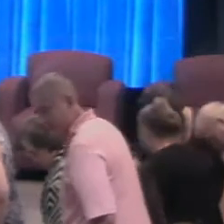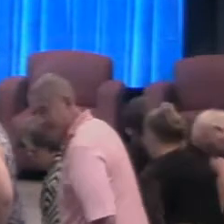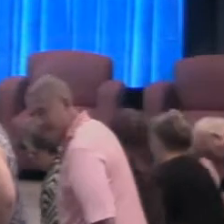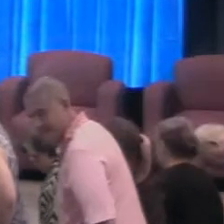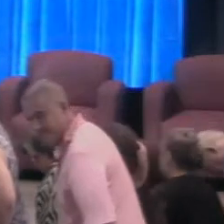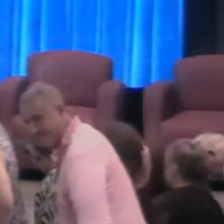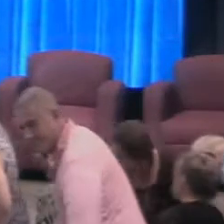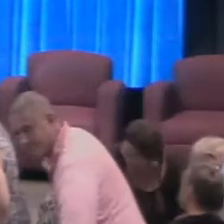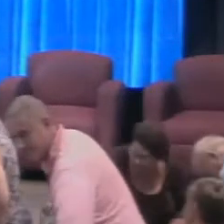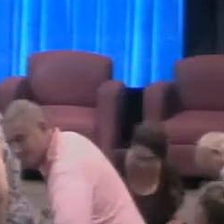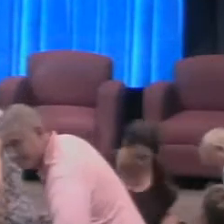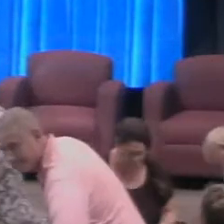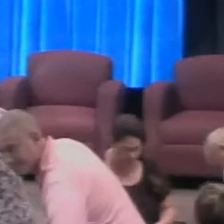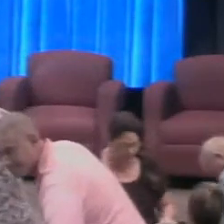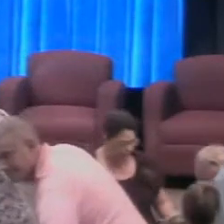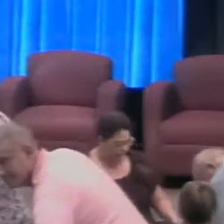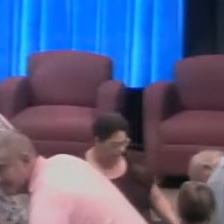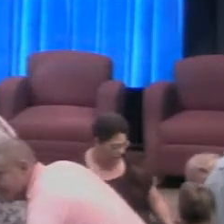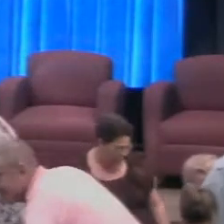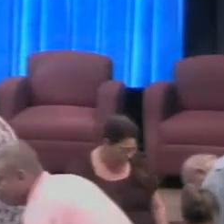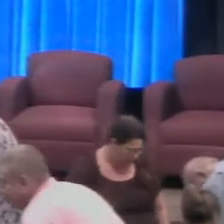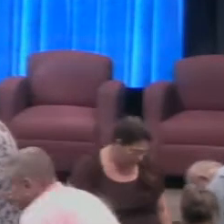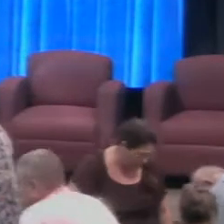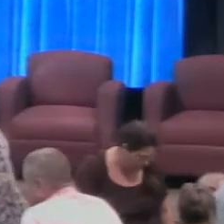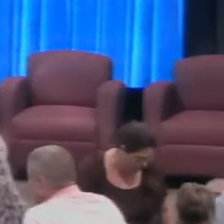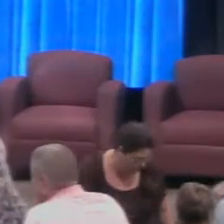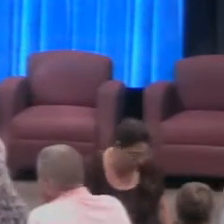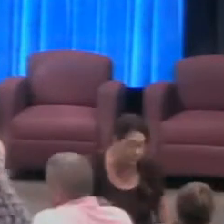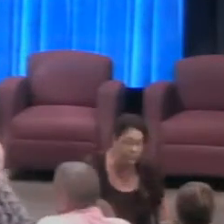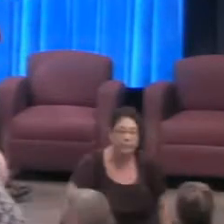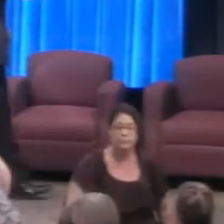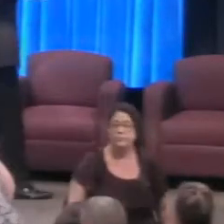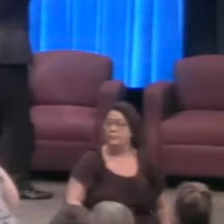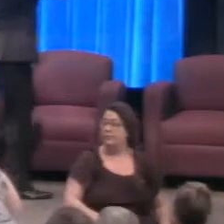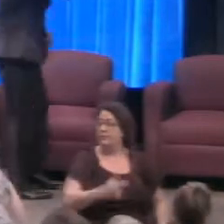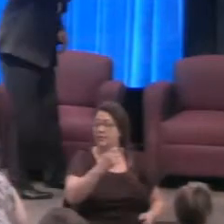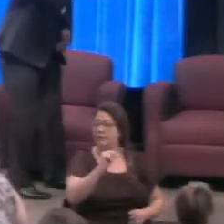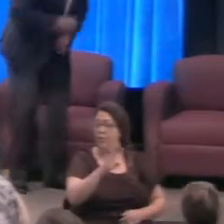At this time, would General Collins come join us on stage?